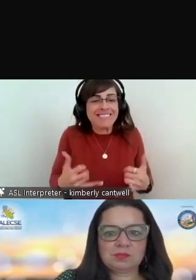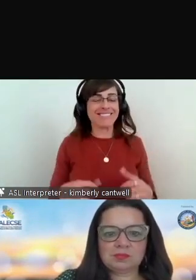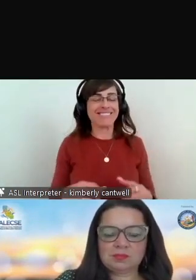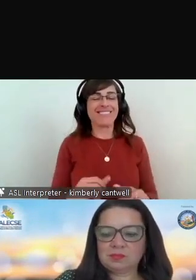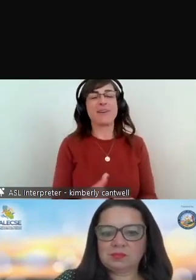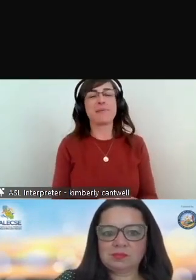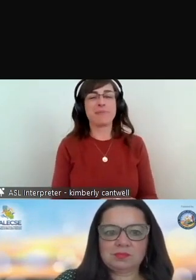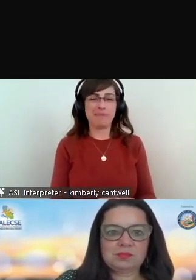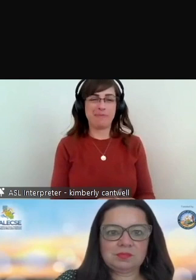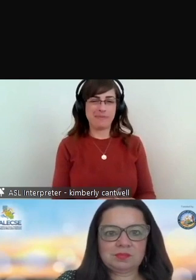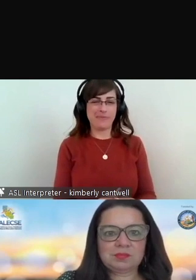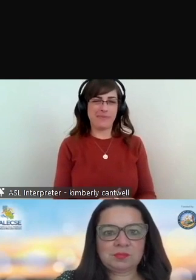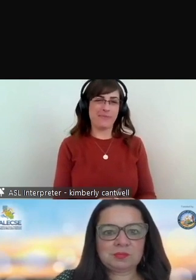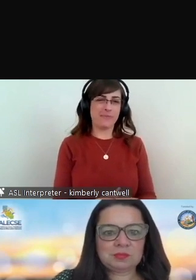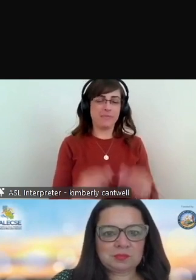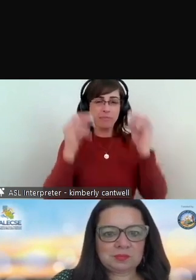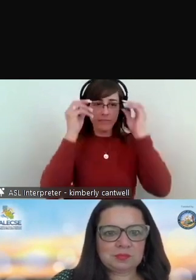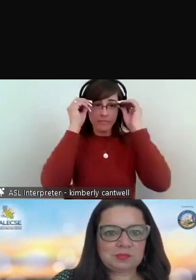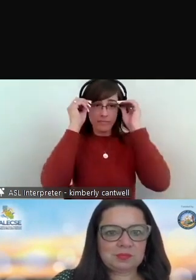Next slide.